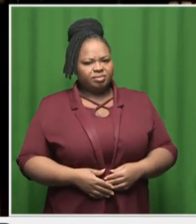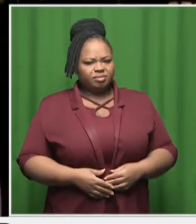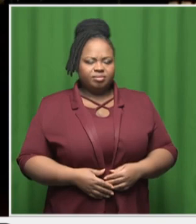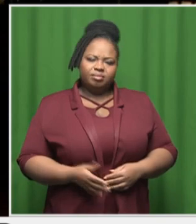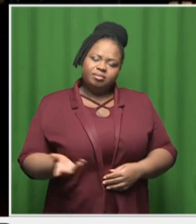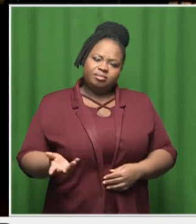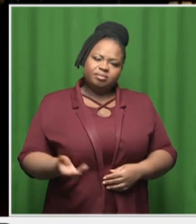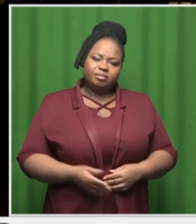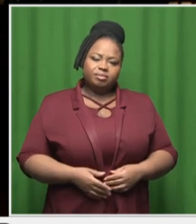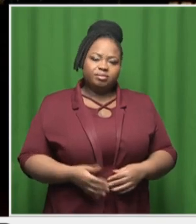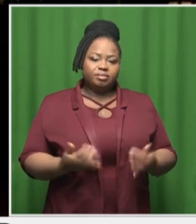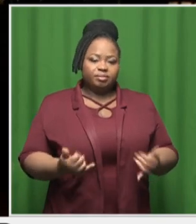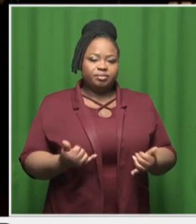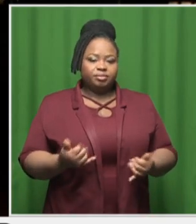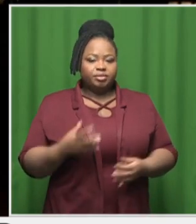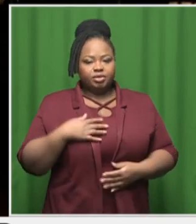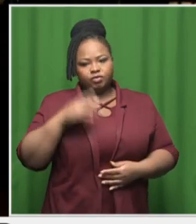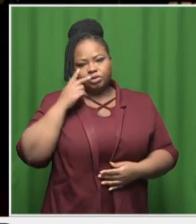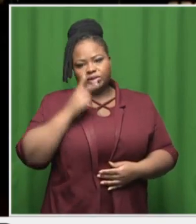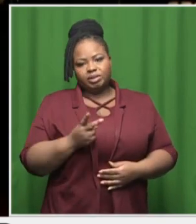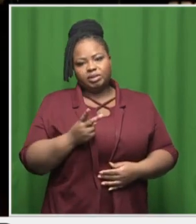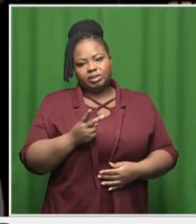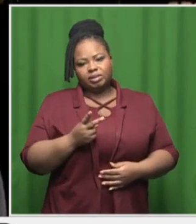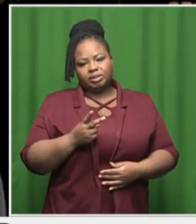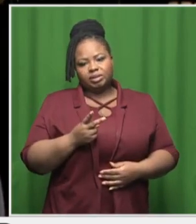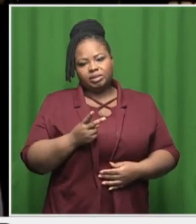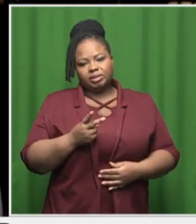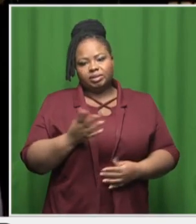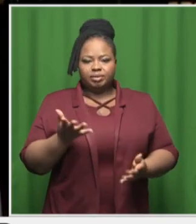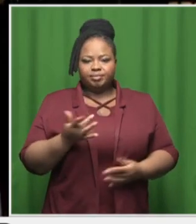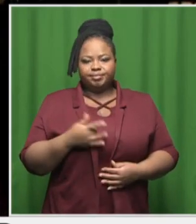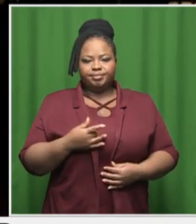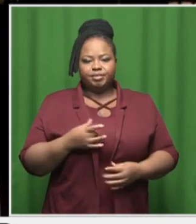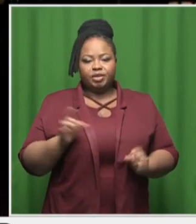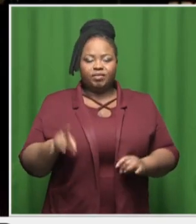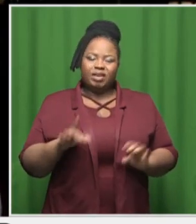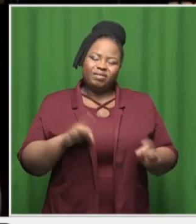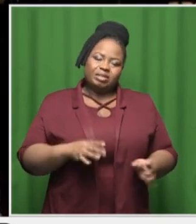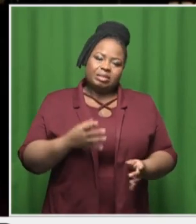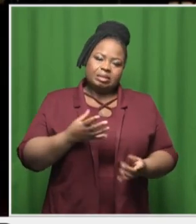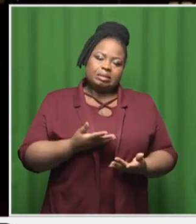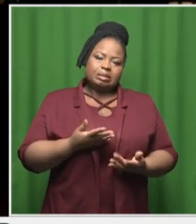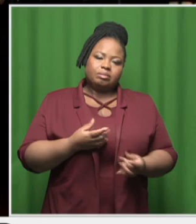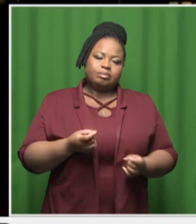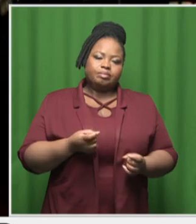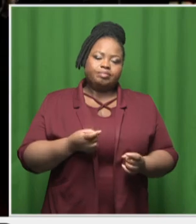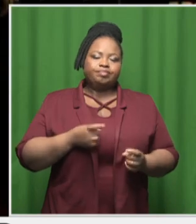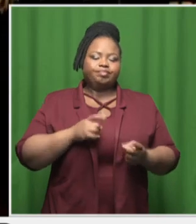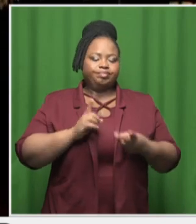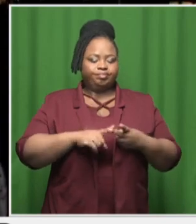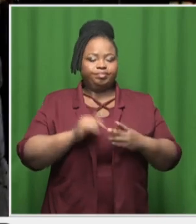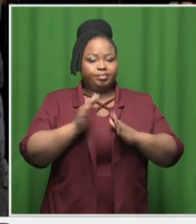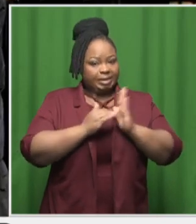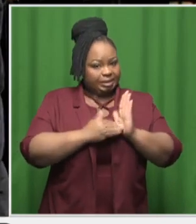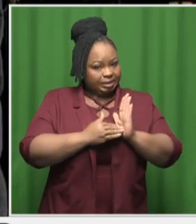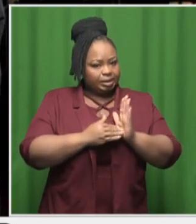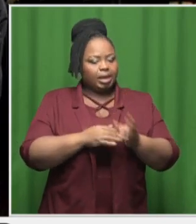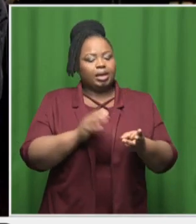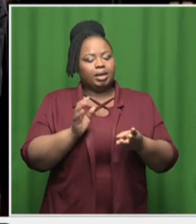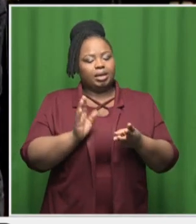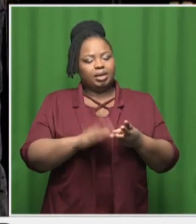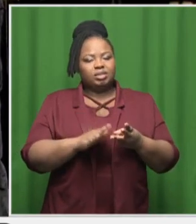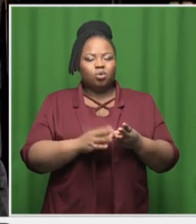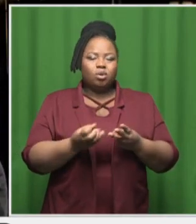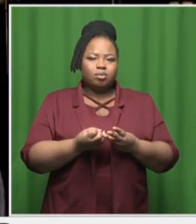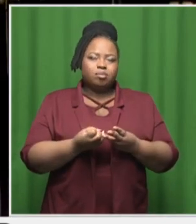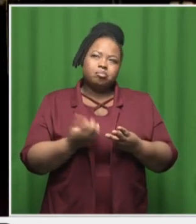thing is, right now, if you look at it, odds-on favourites would be Australia. Yeah. Obviously, New Zealand always right up there, the Ferns